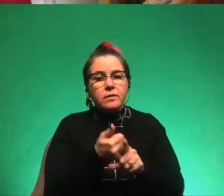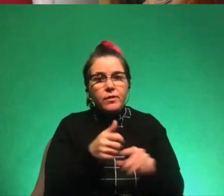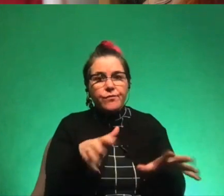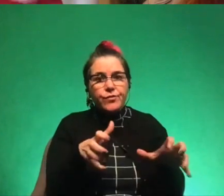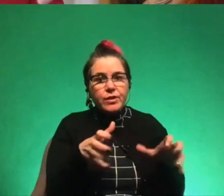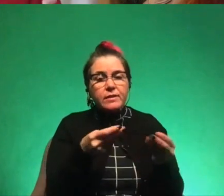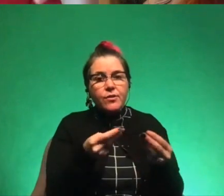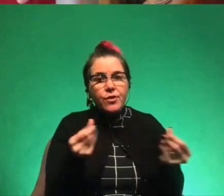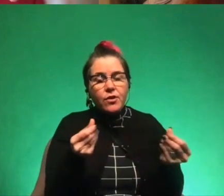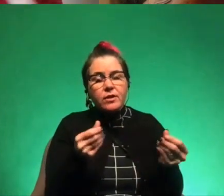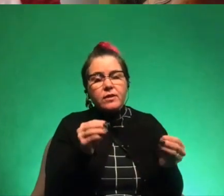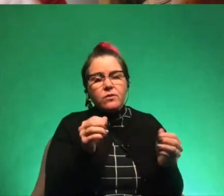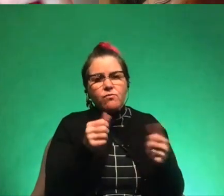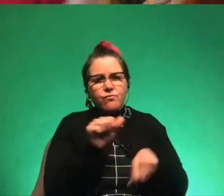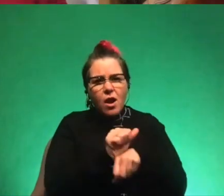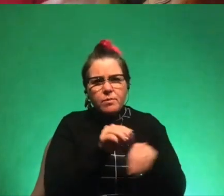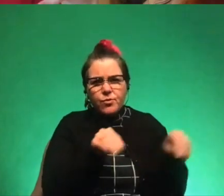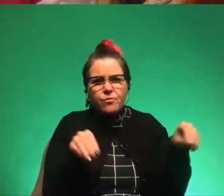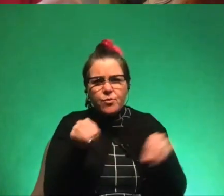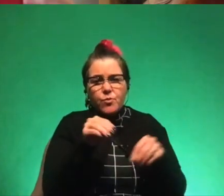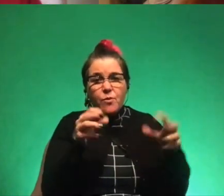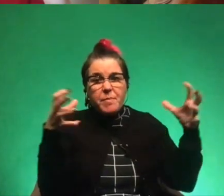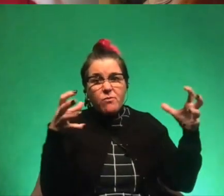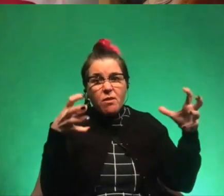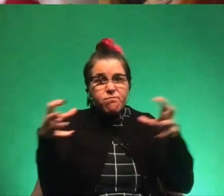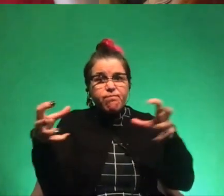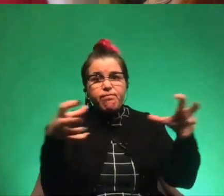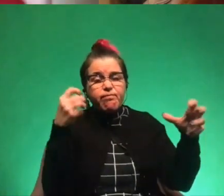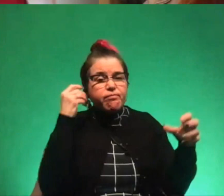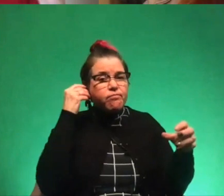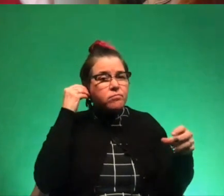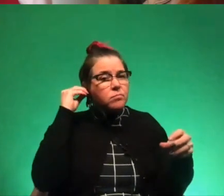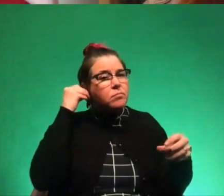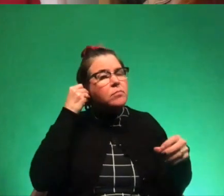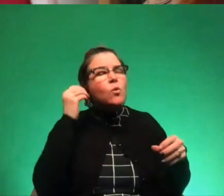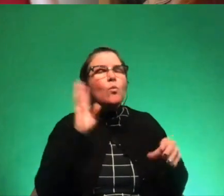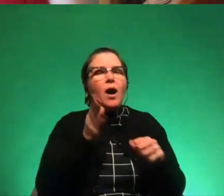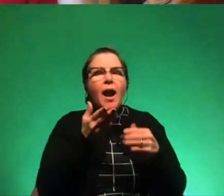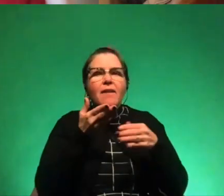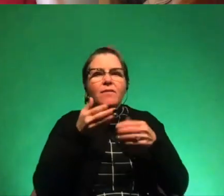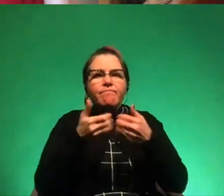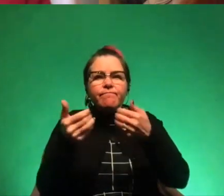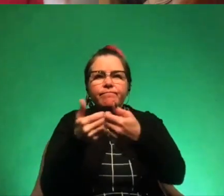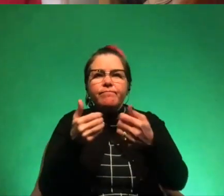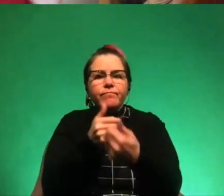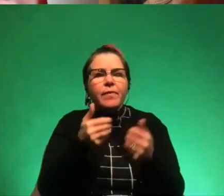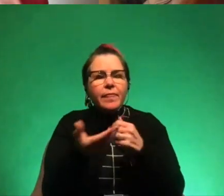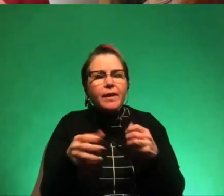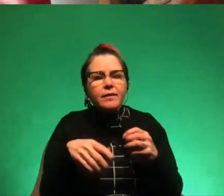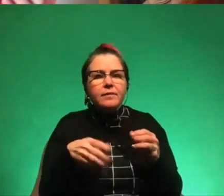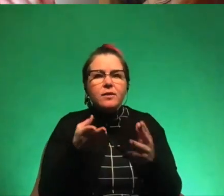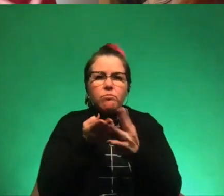thaws and it moves rocks around, it can move boulders, starts to sort things as well as it kind of like churns through the